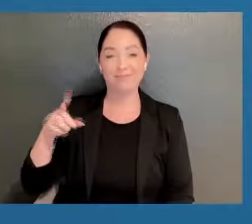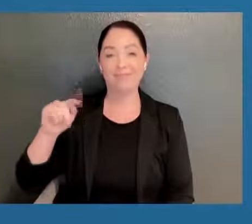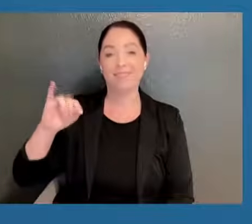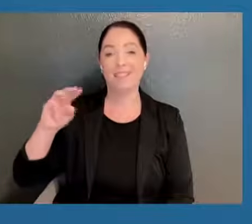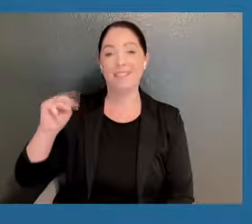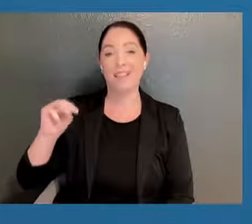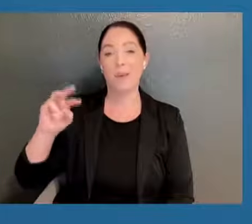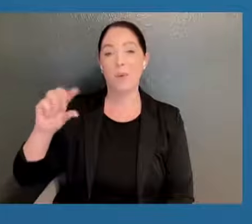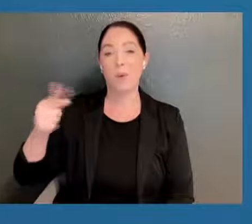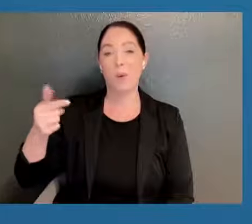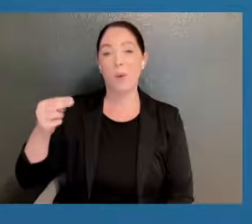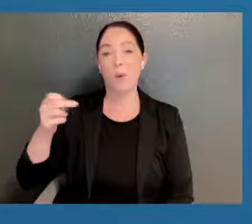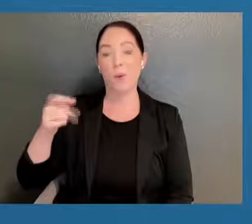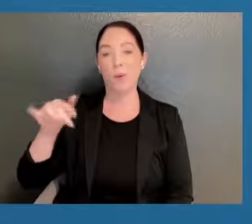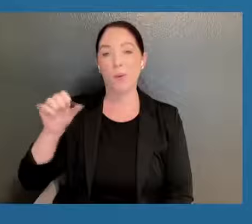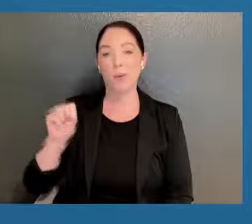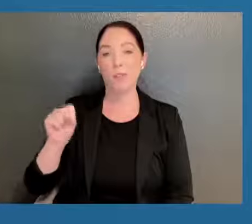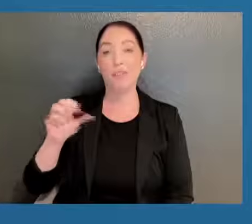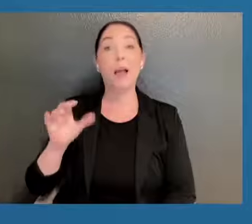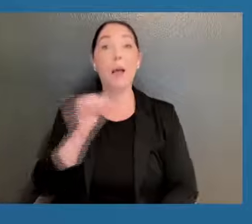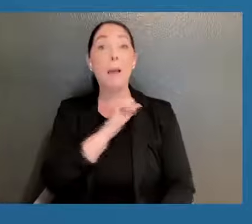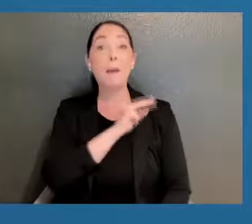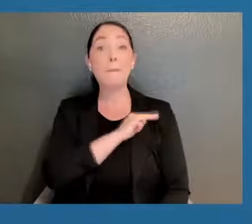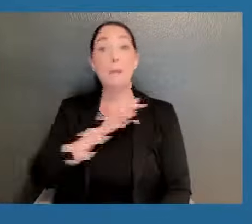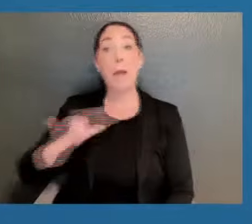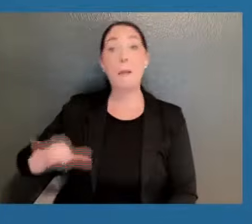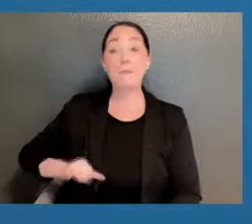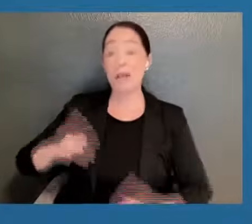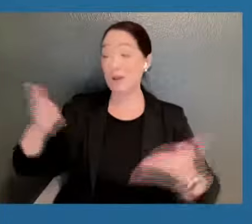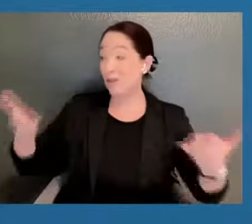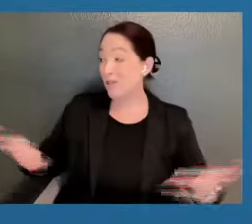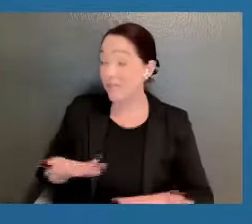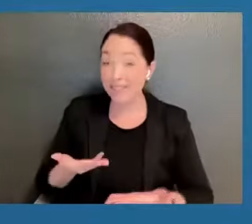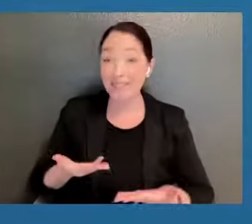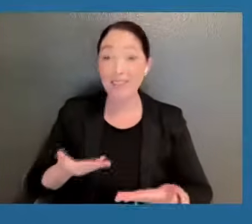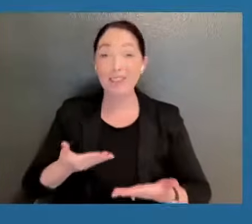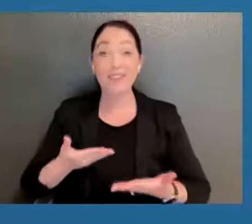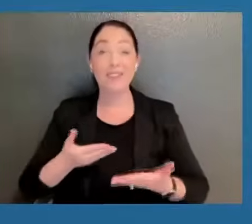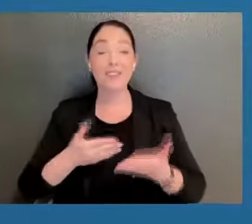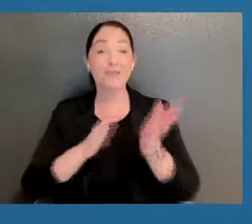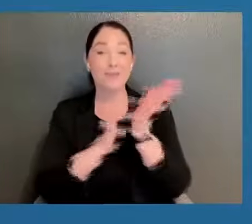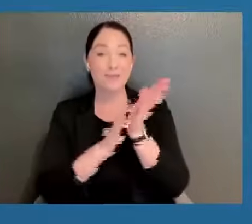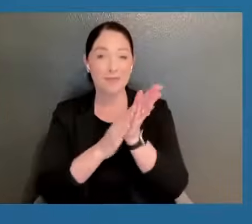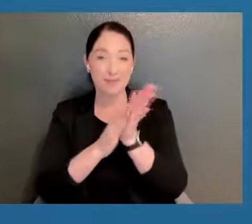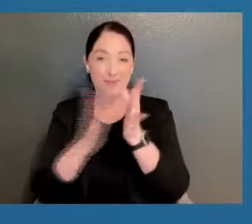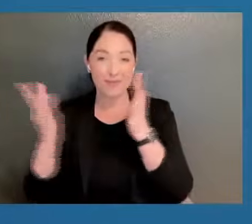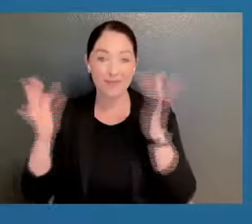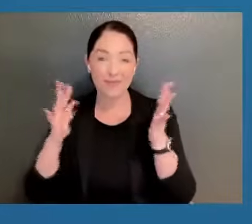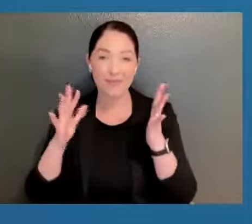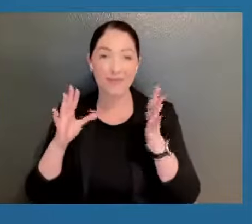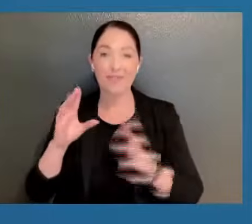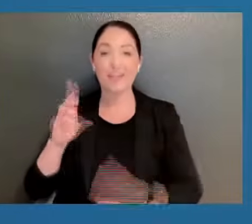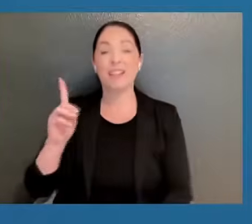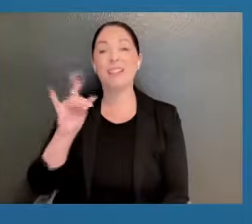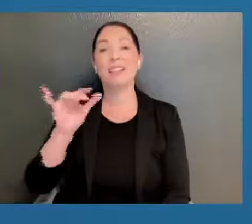Our Mayor, Chris Scanlon, is here. Please take a bow. Deputy County Executive, Lisa Shamiro.